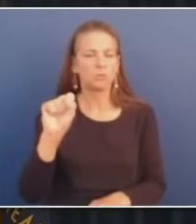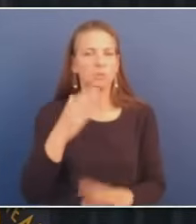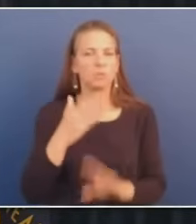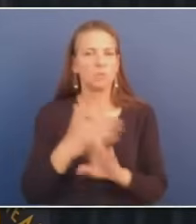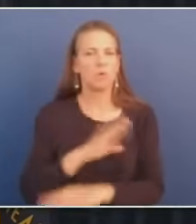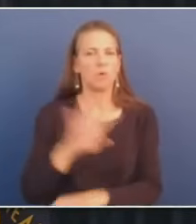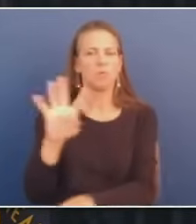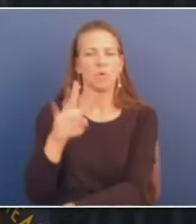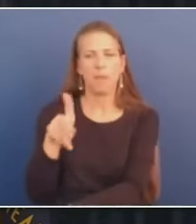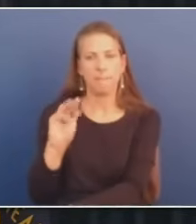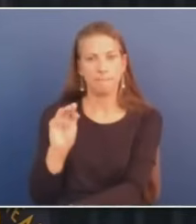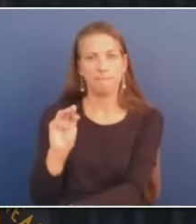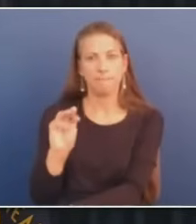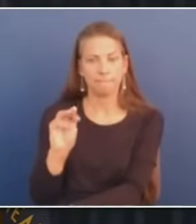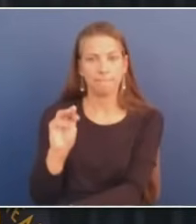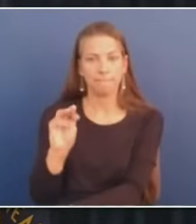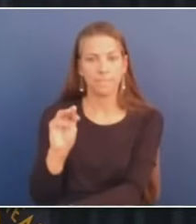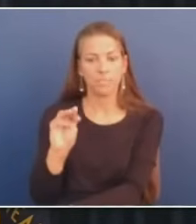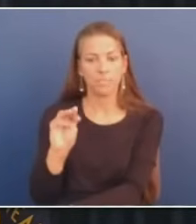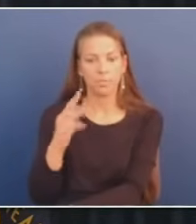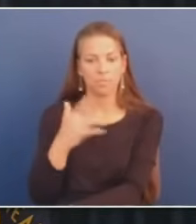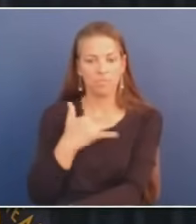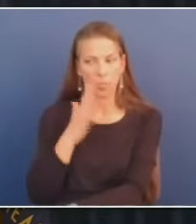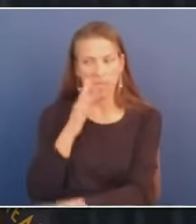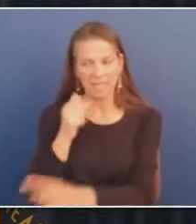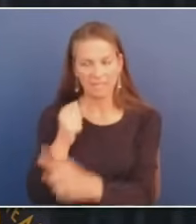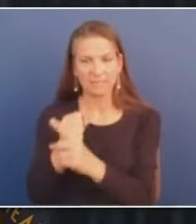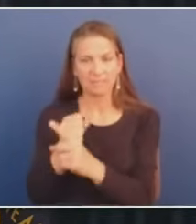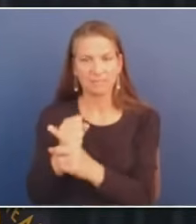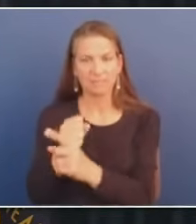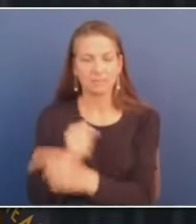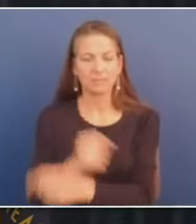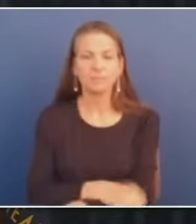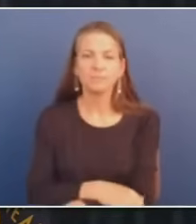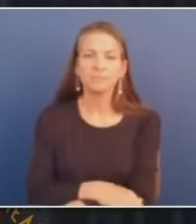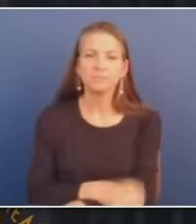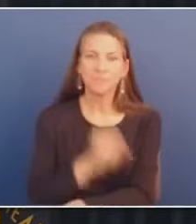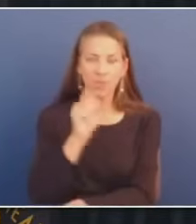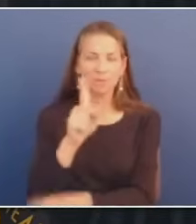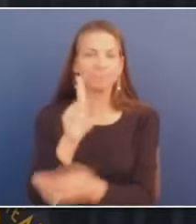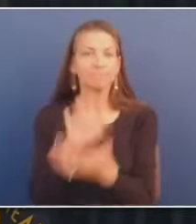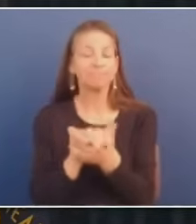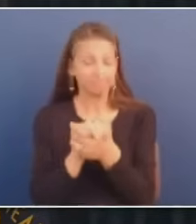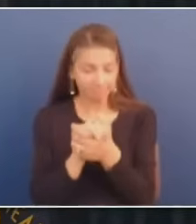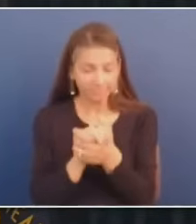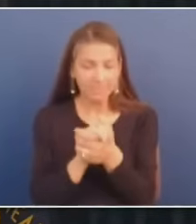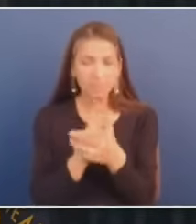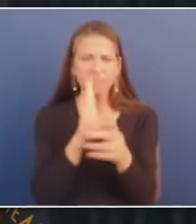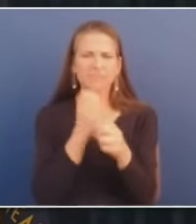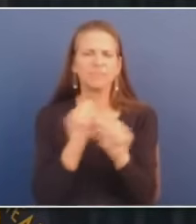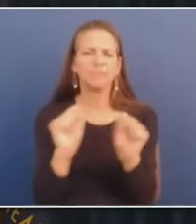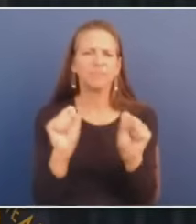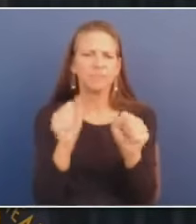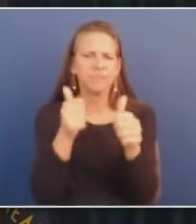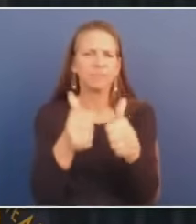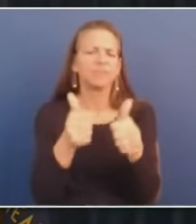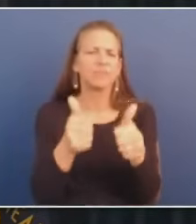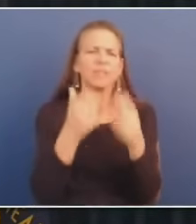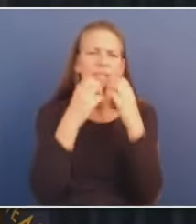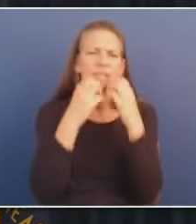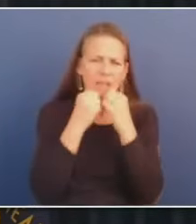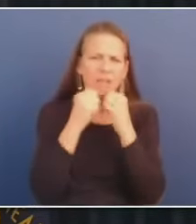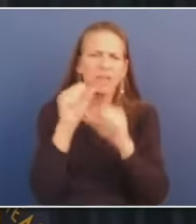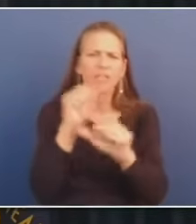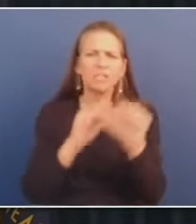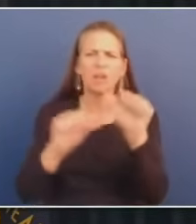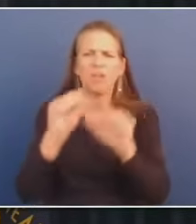time when we think that this will hit and hit significantly. All right, everybody, stay safe. We care about each and every one of